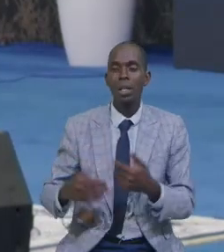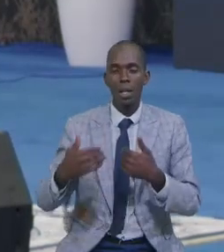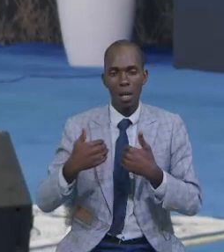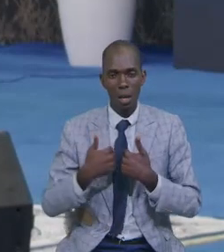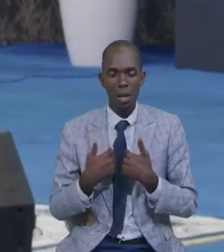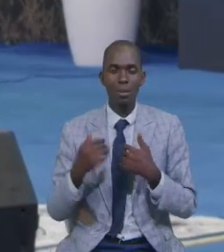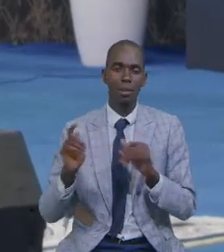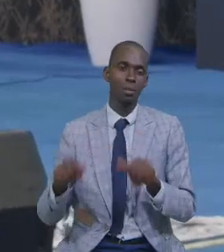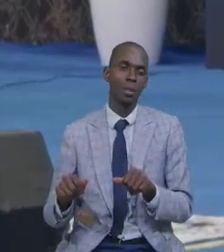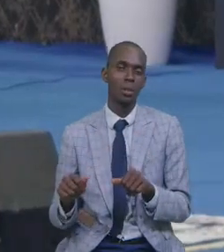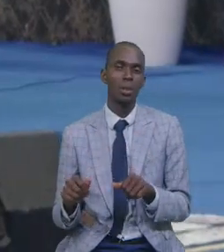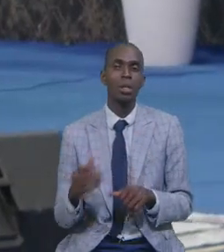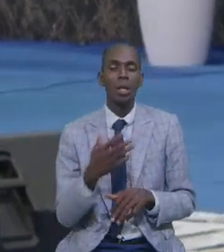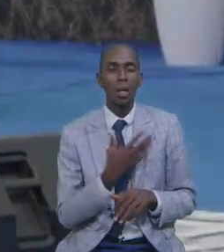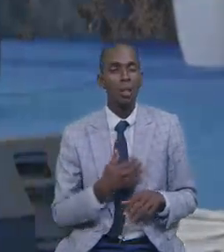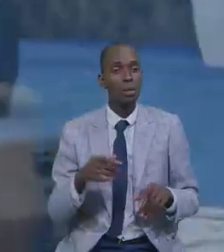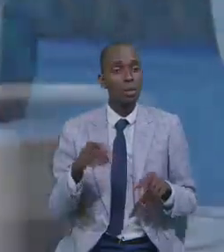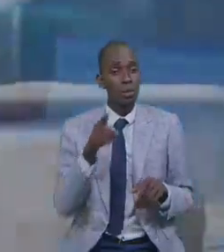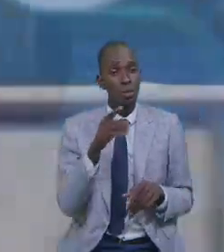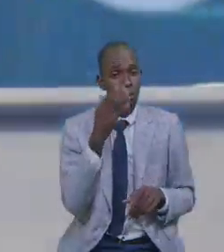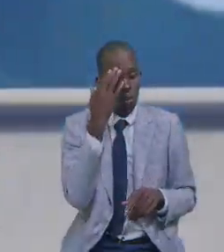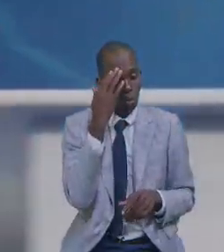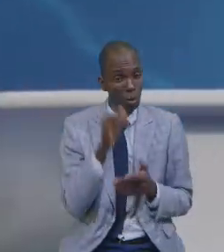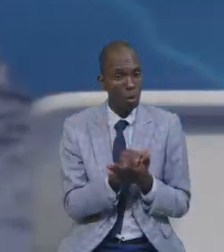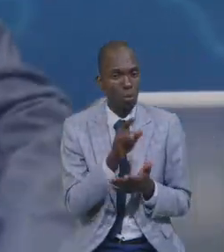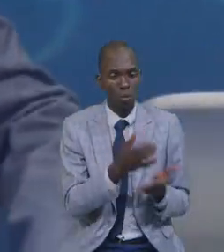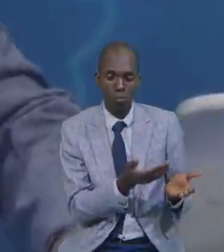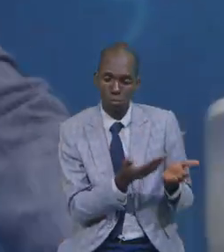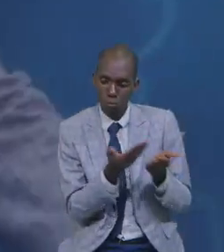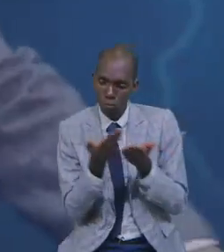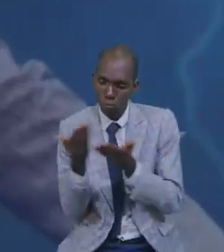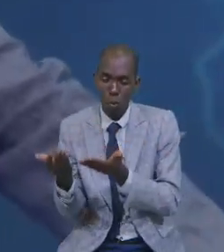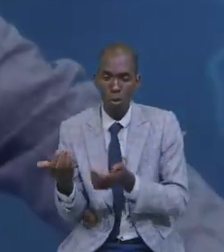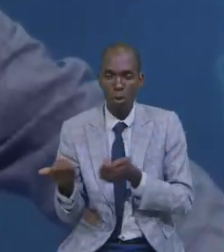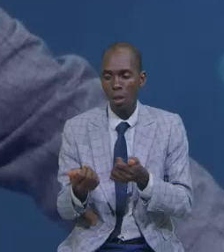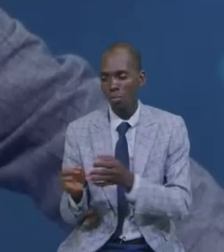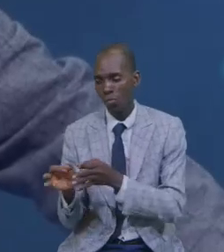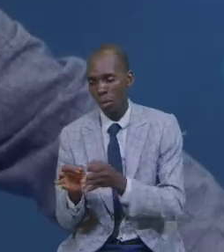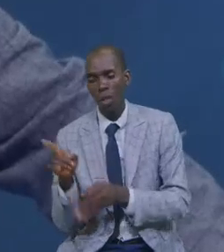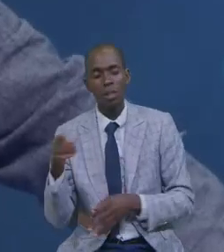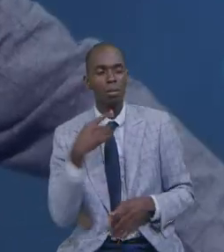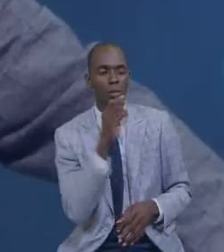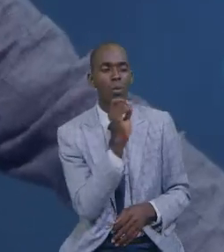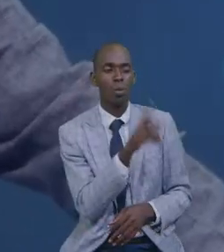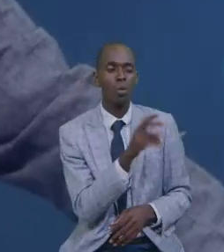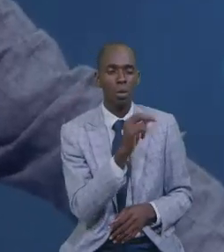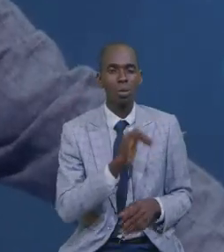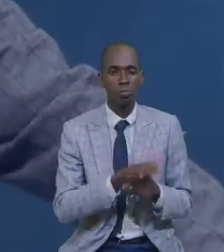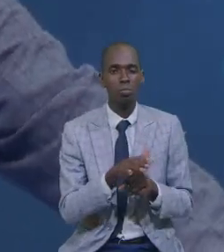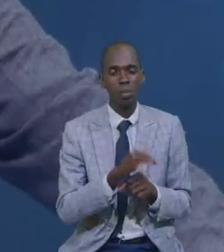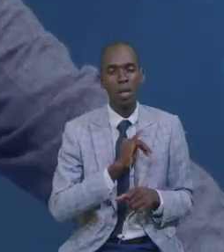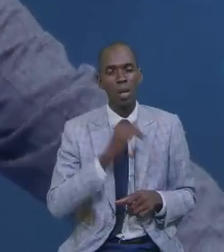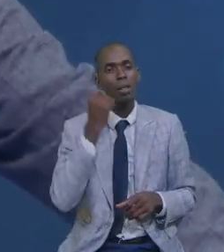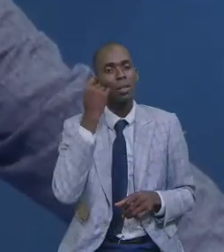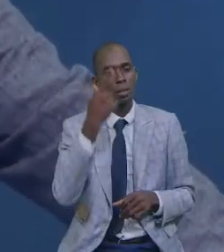to. And good enough, you take it to him and you explain. You say, I understand. I had